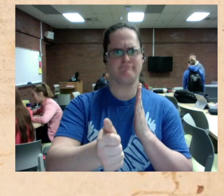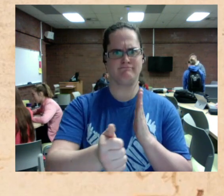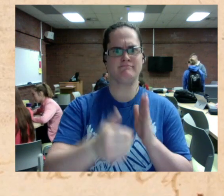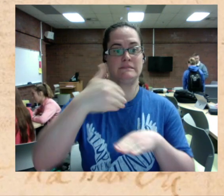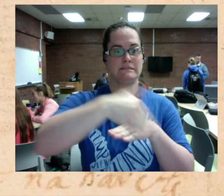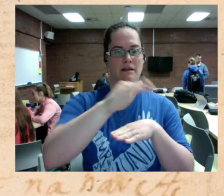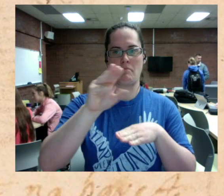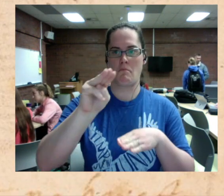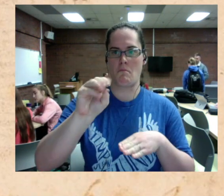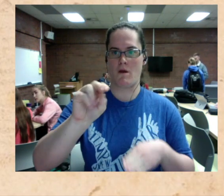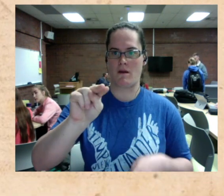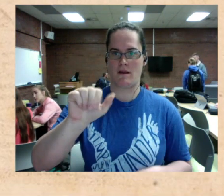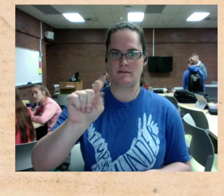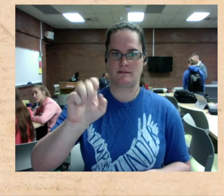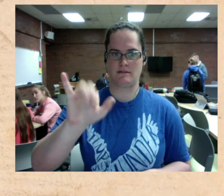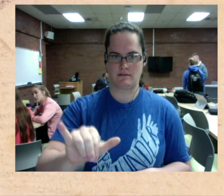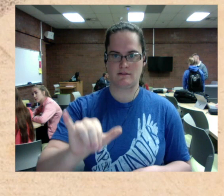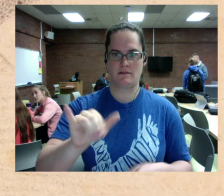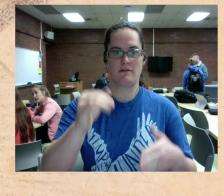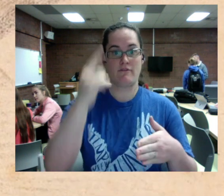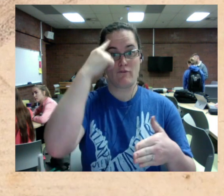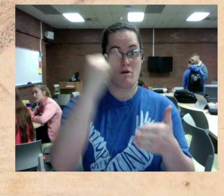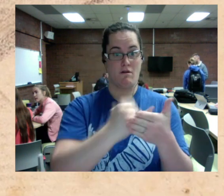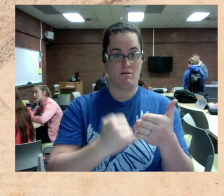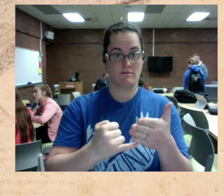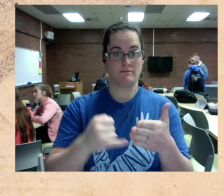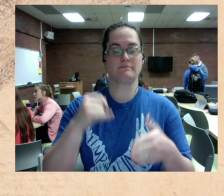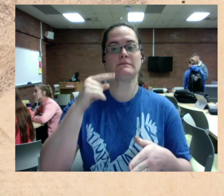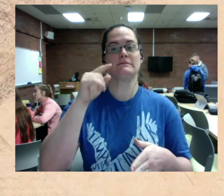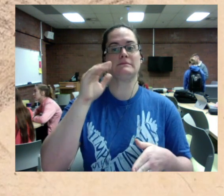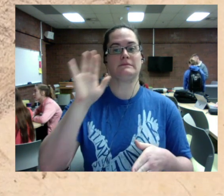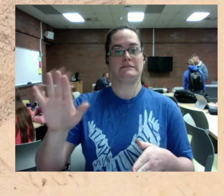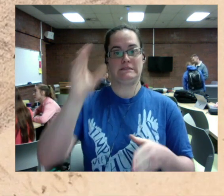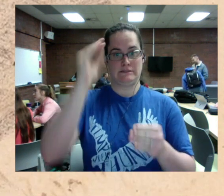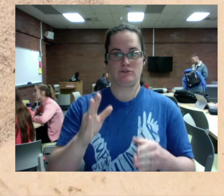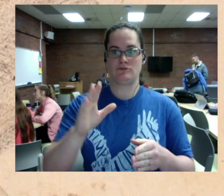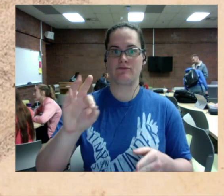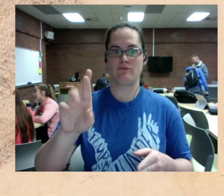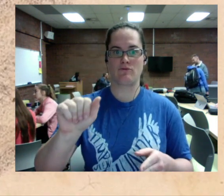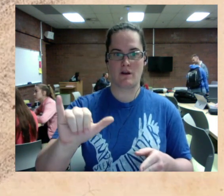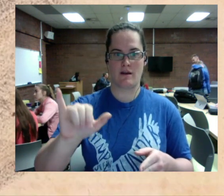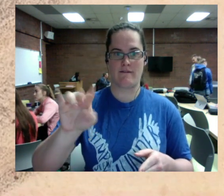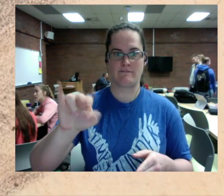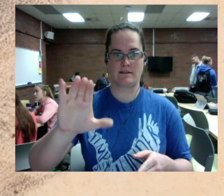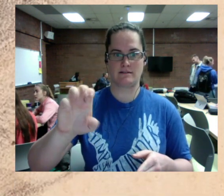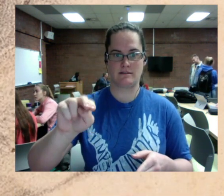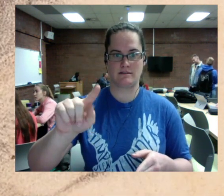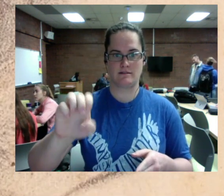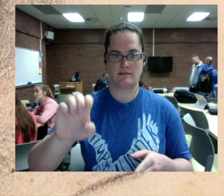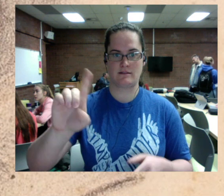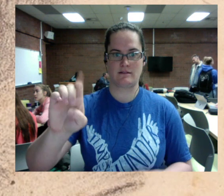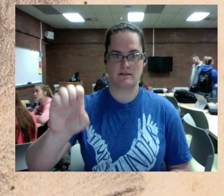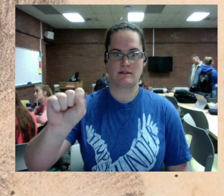him to a monastery at Estella to learn better how to make art. His teacher was Fray Vicente de Santo Domingo. After learning